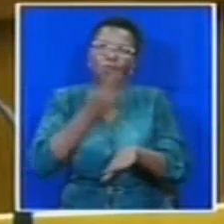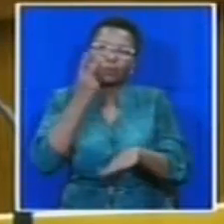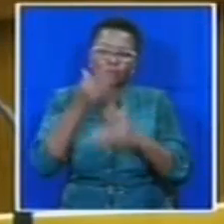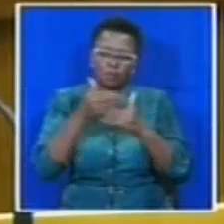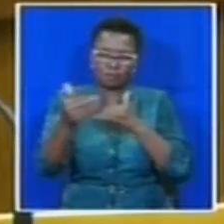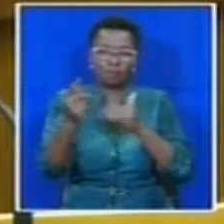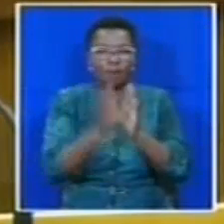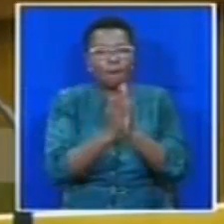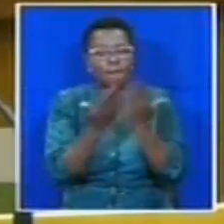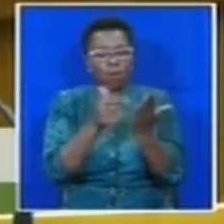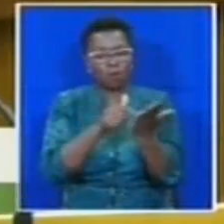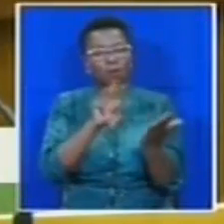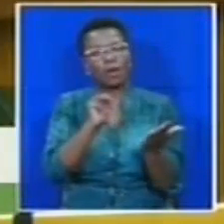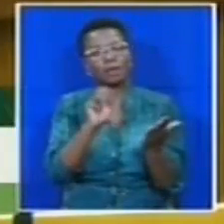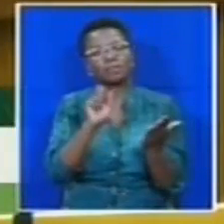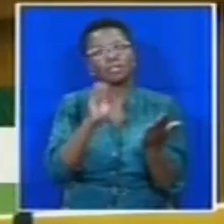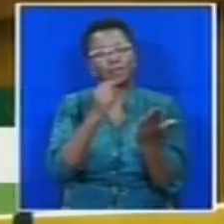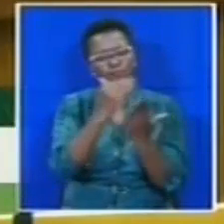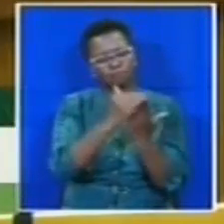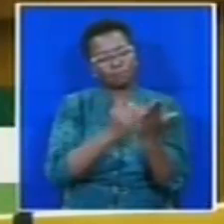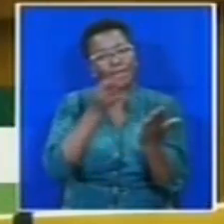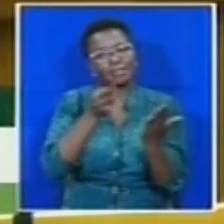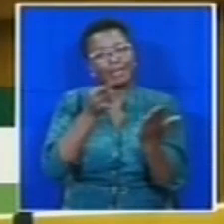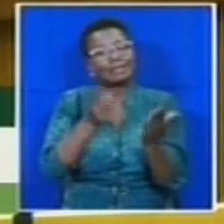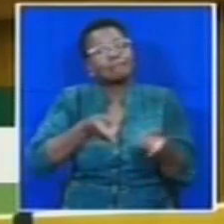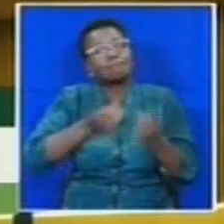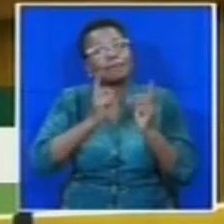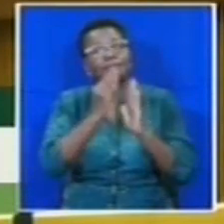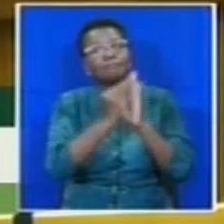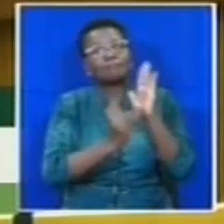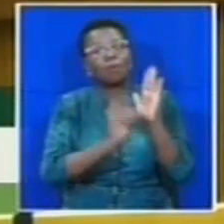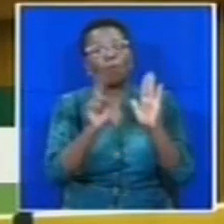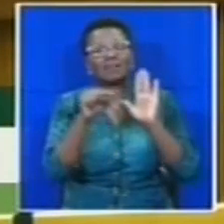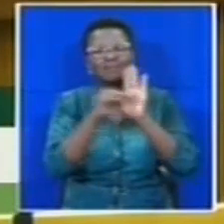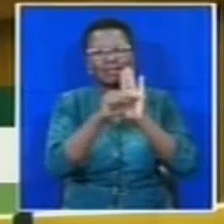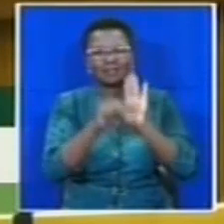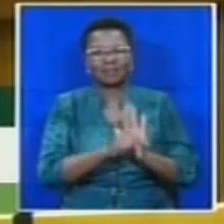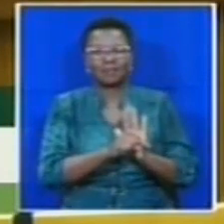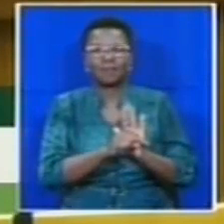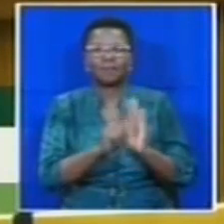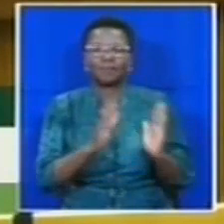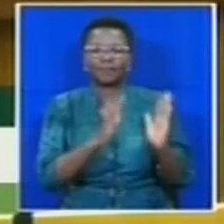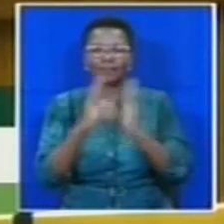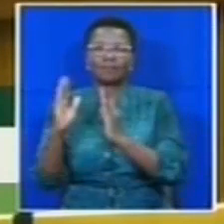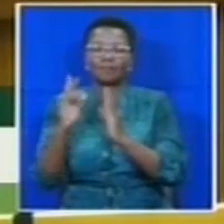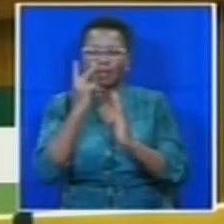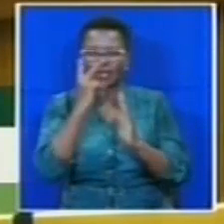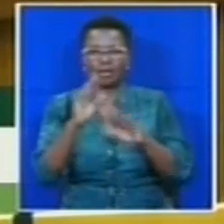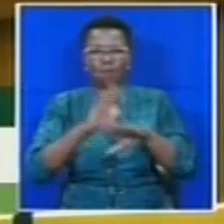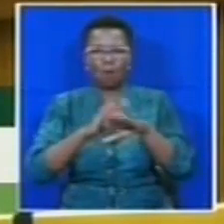booklet, fair indications of the risks that we carry. Measured and balanced and